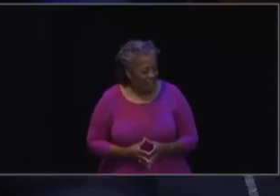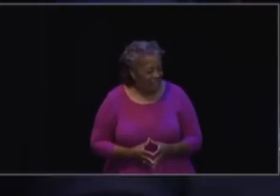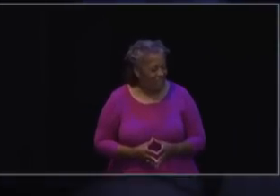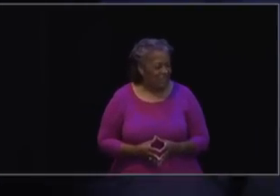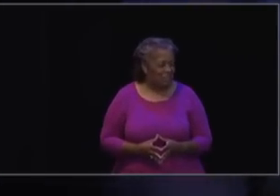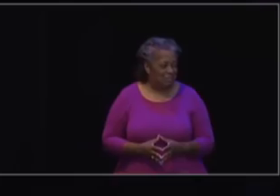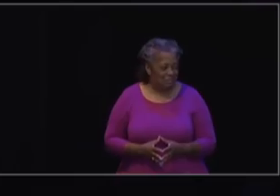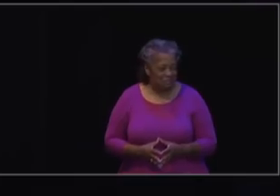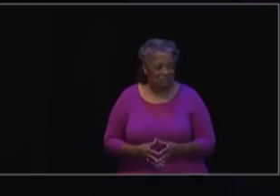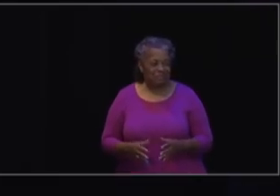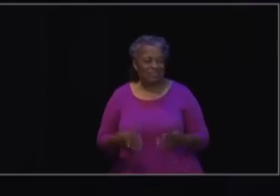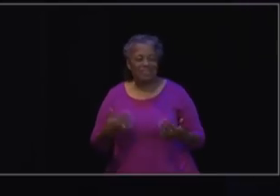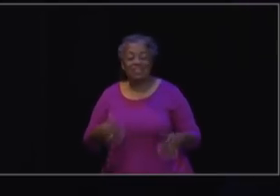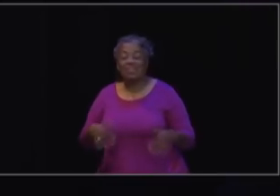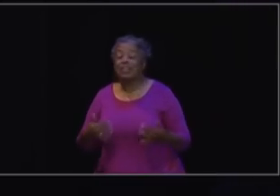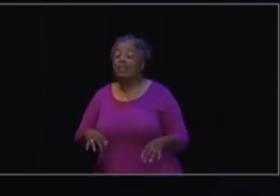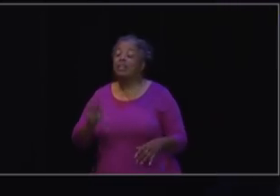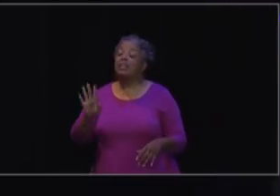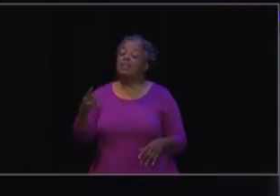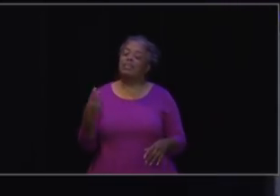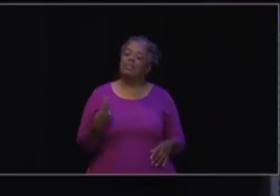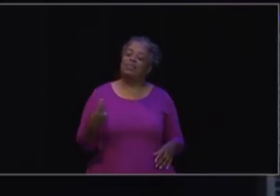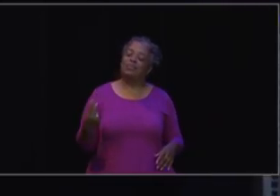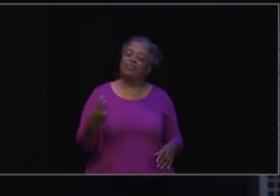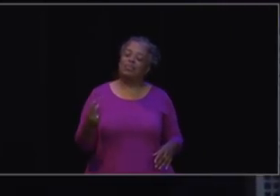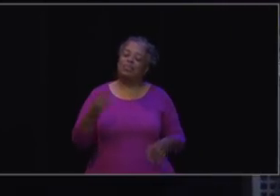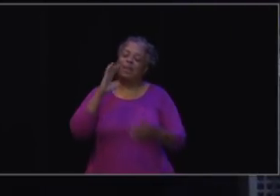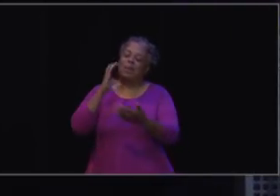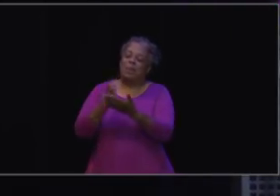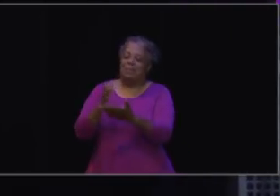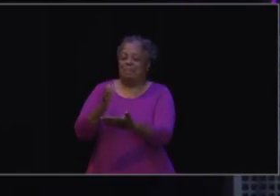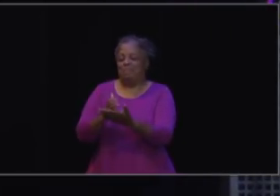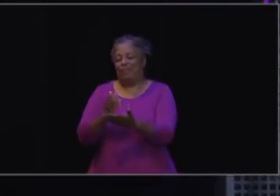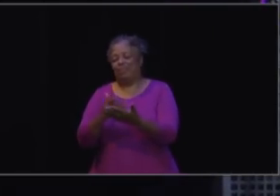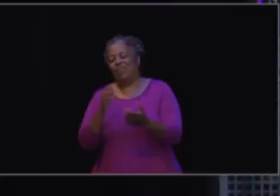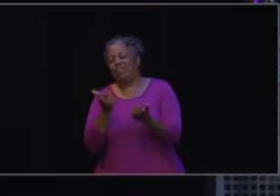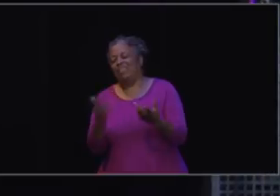chick. Hey, let's take a picture of the good